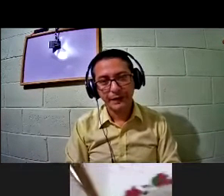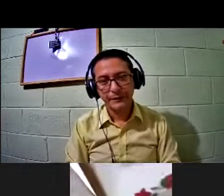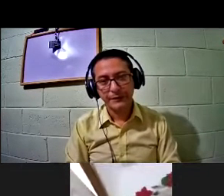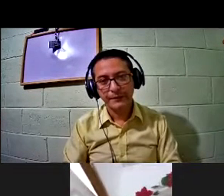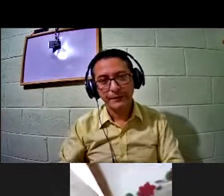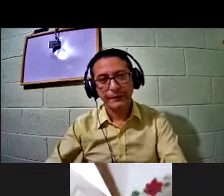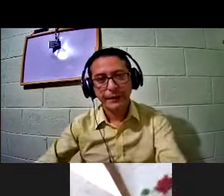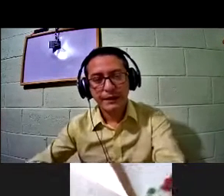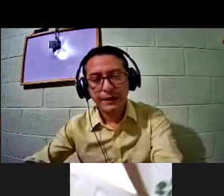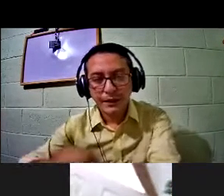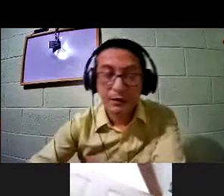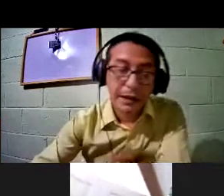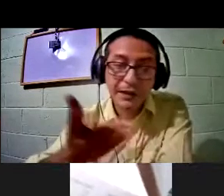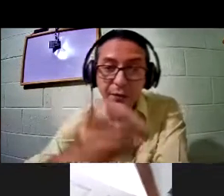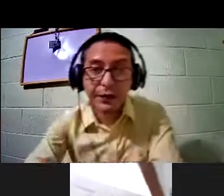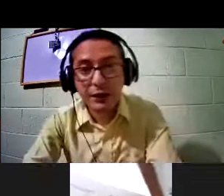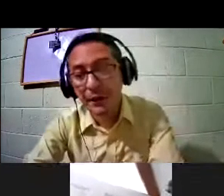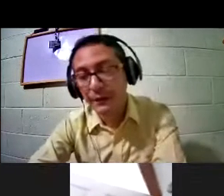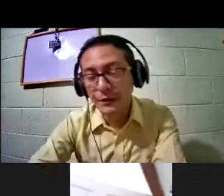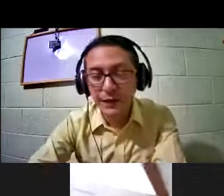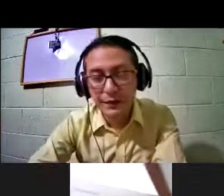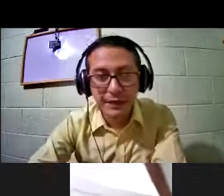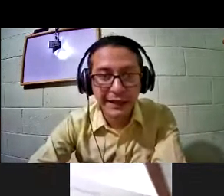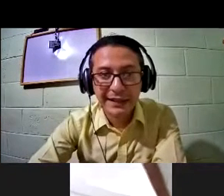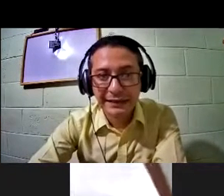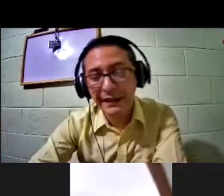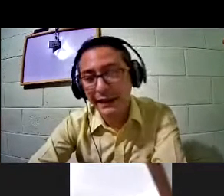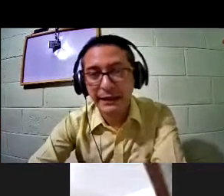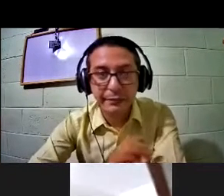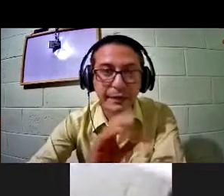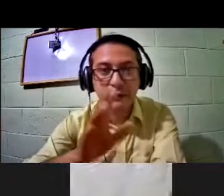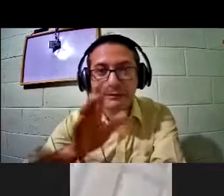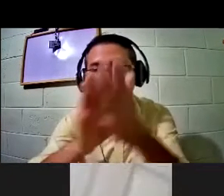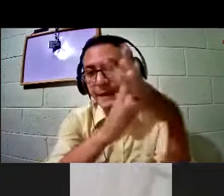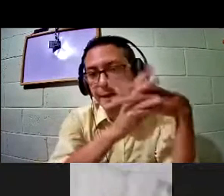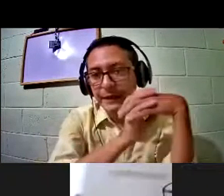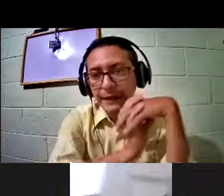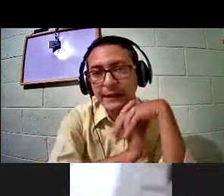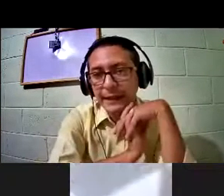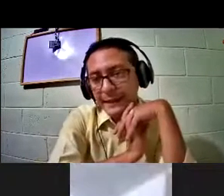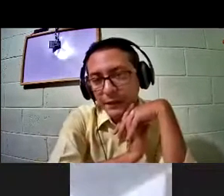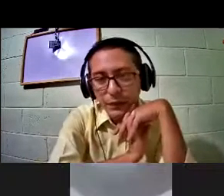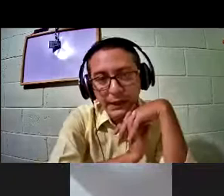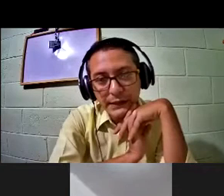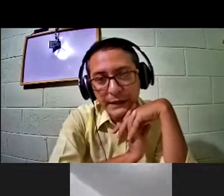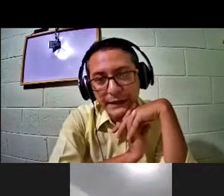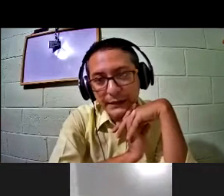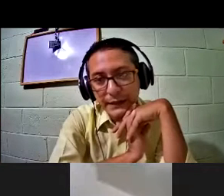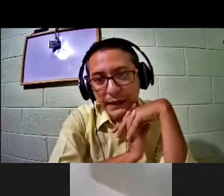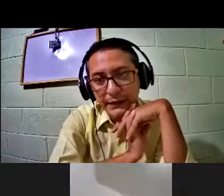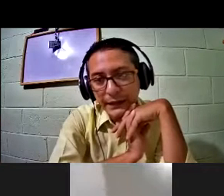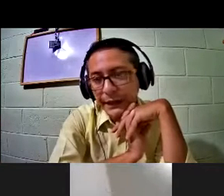Okay. So I was running some errands today, so I had a day a little bit busy. Let's see who else